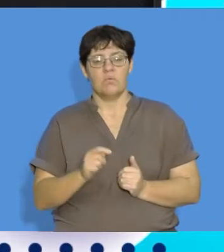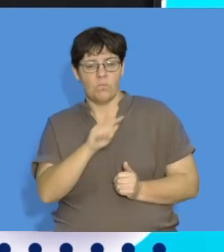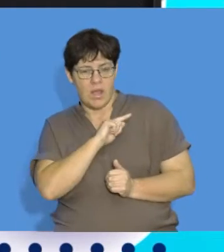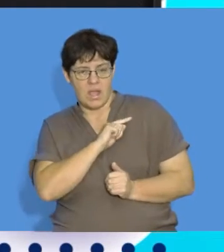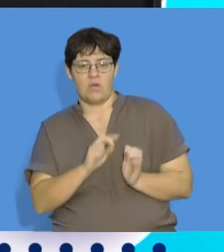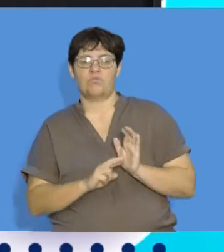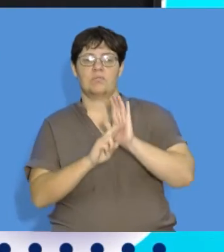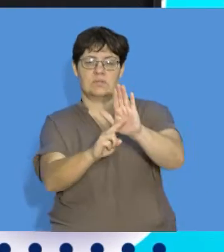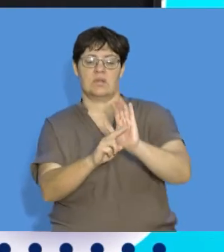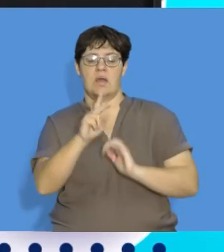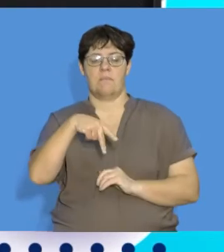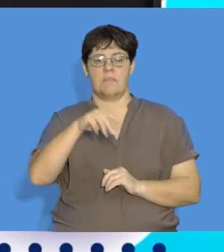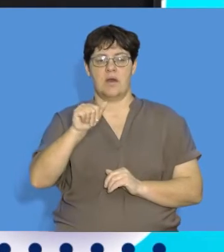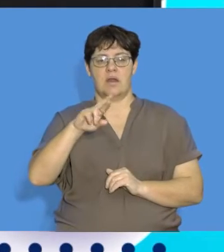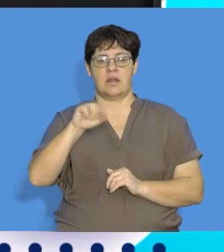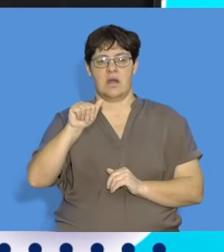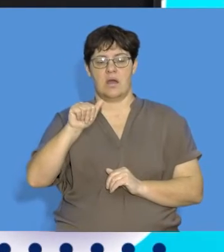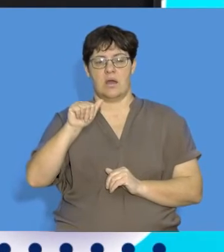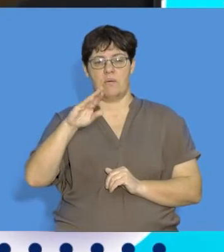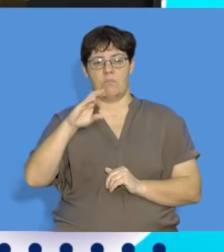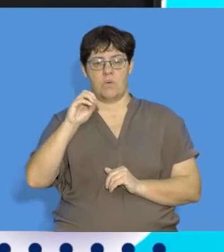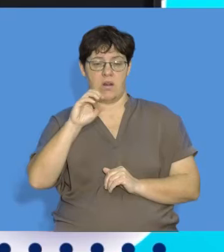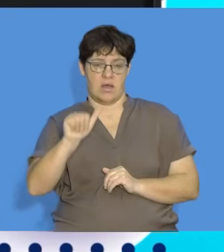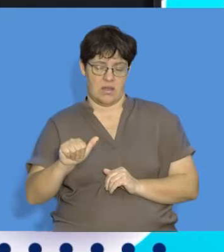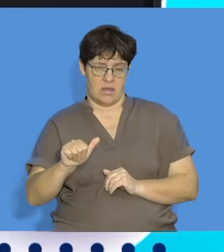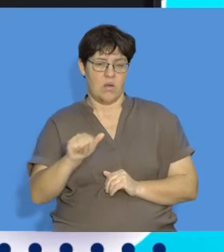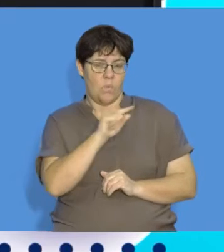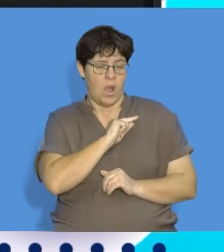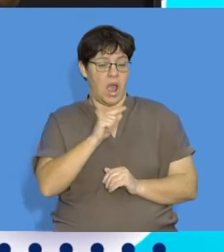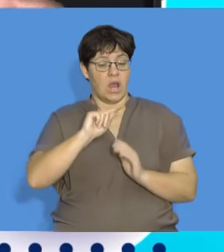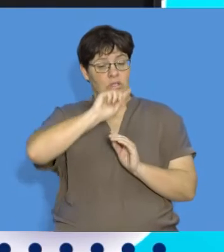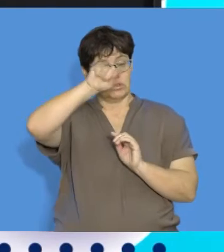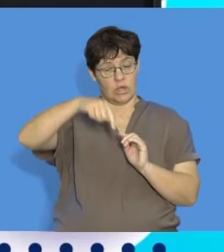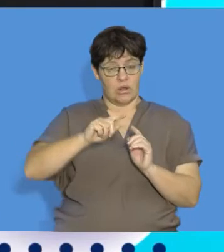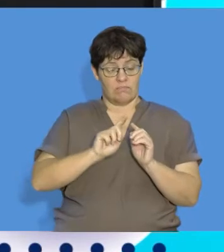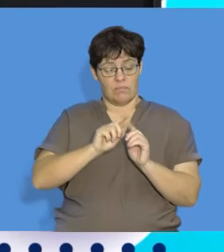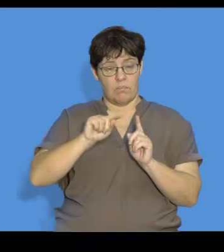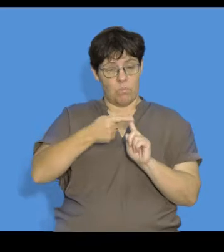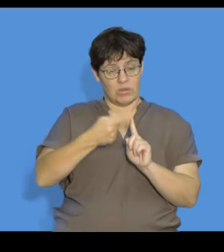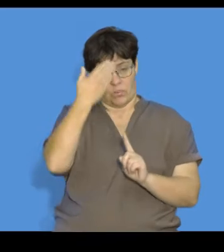to represent a parabola, given that we know what its turning point is.